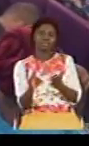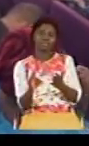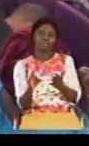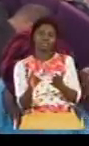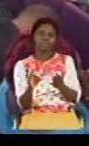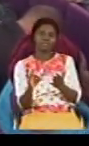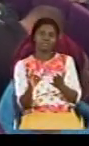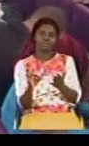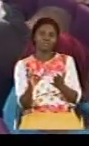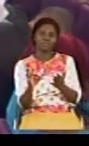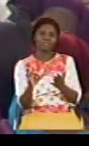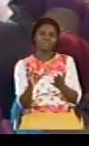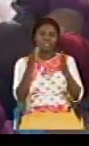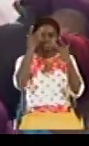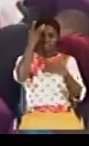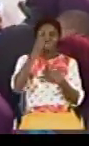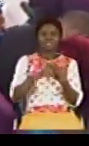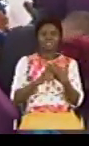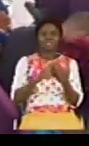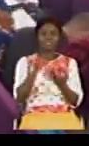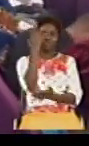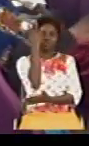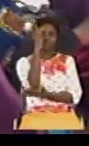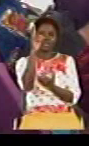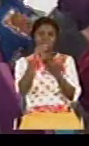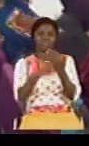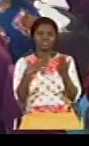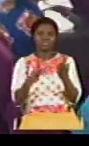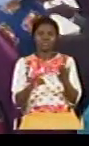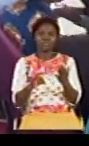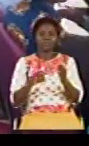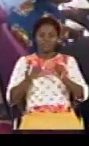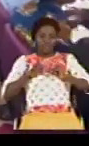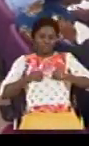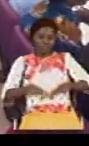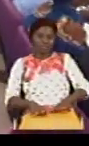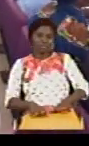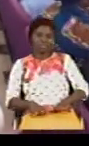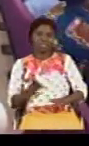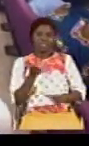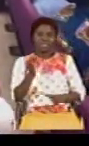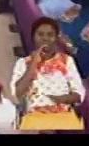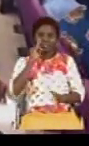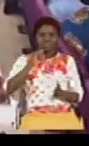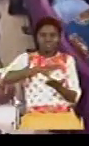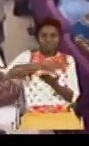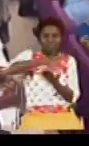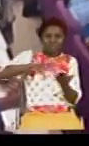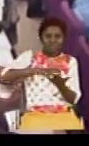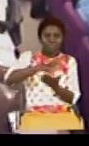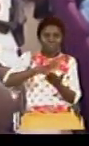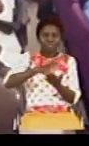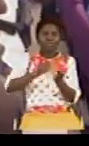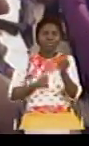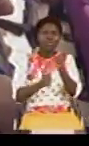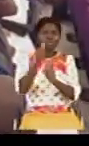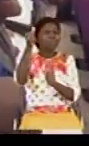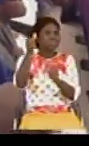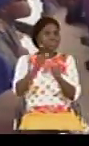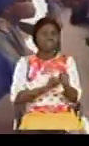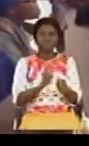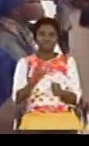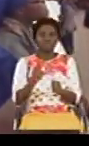the wilderness of oppression. There is confusion almost everywhere, and there are